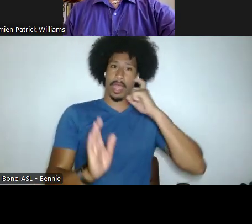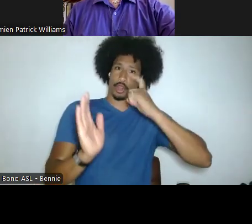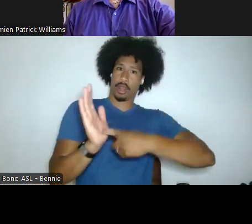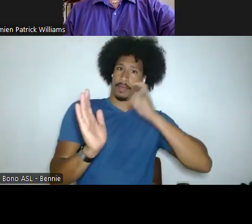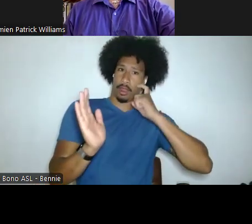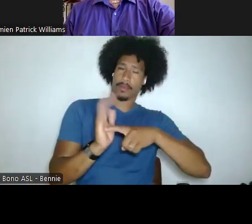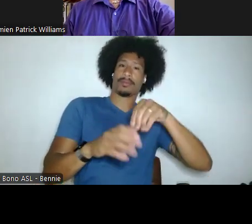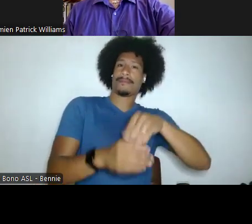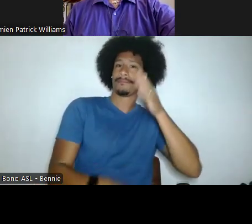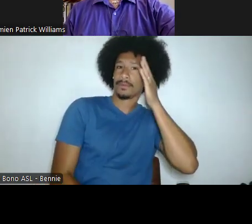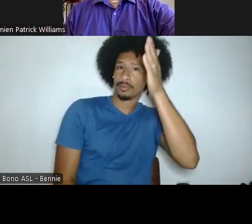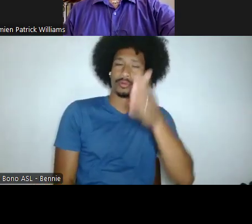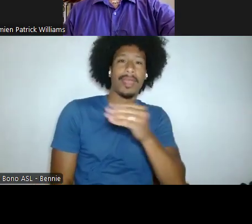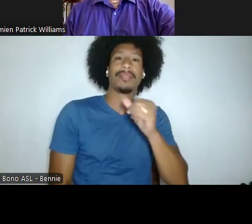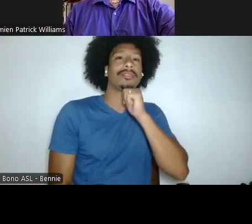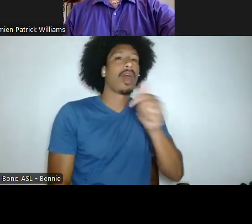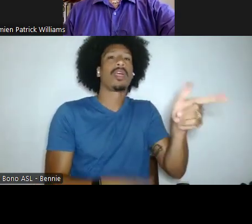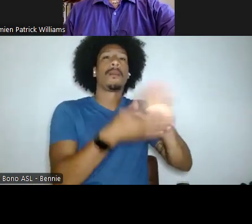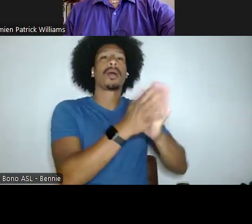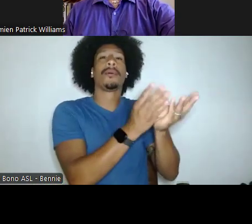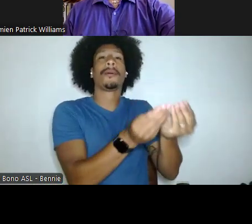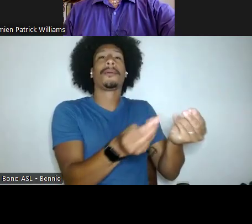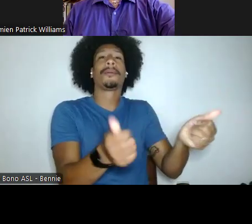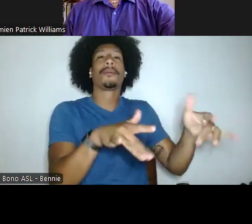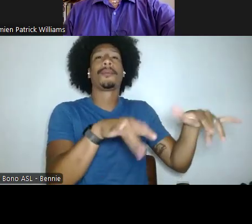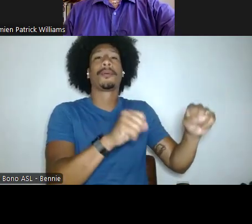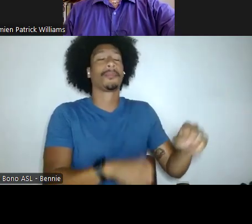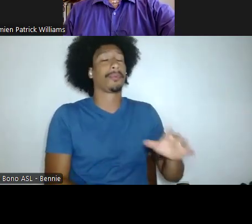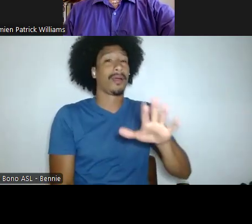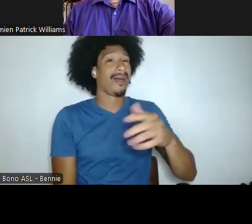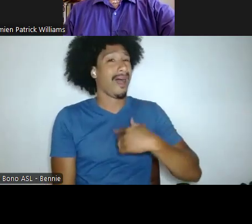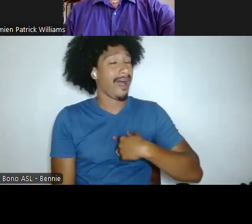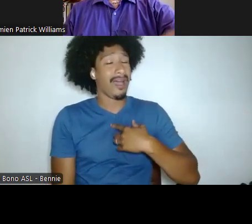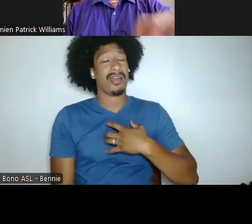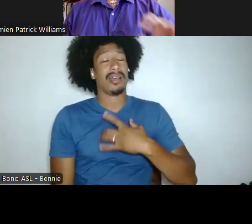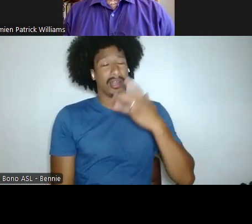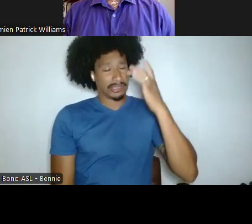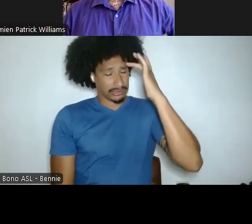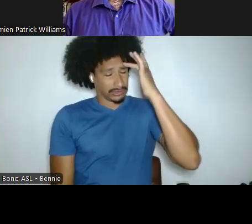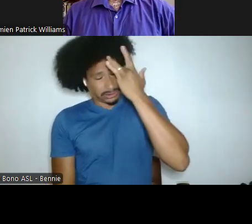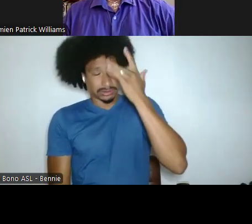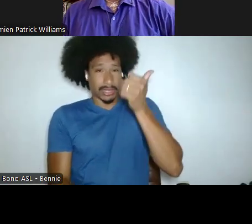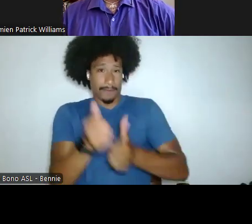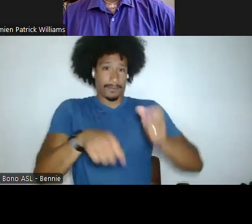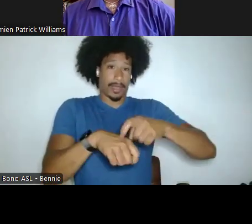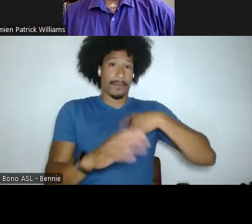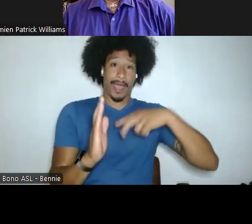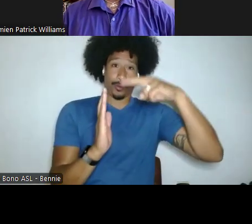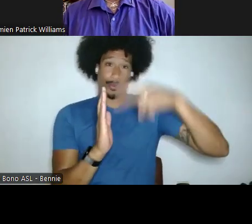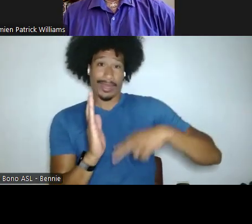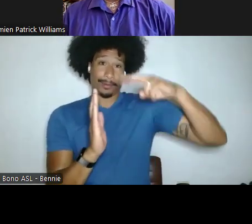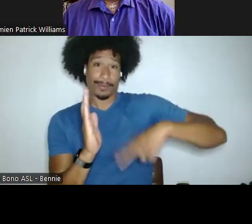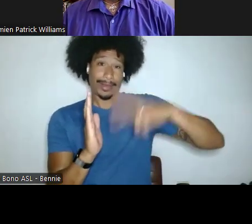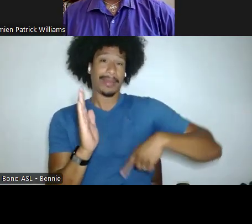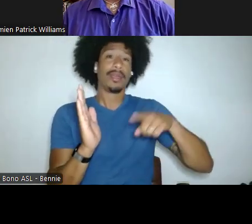future and not just lost. I feel forever irritated when I read something and I never find out who the people are historically that